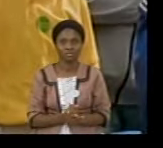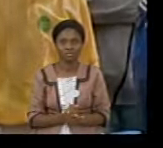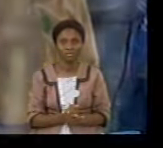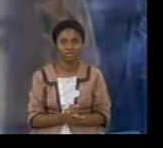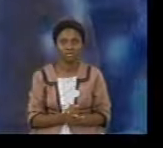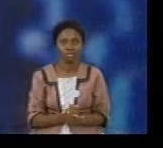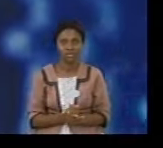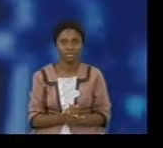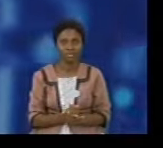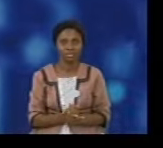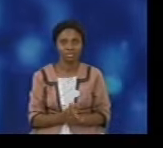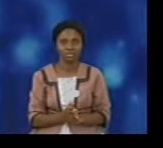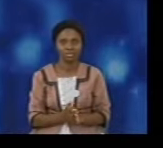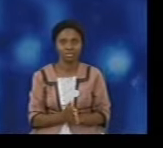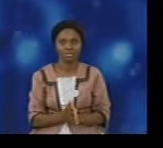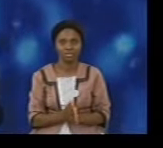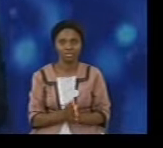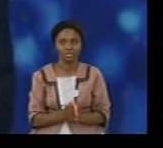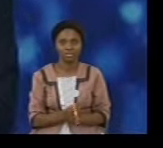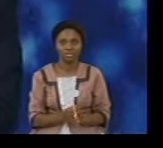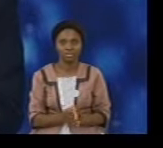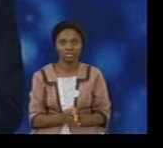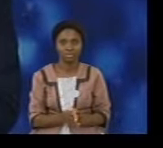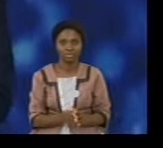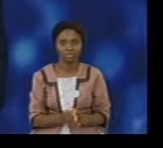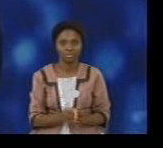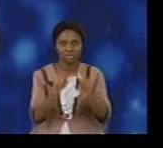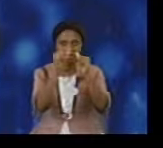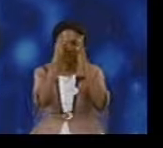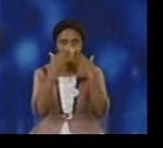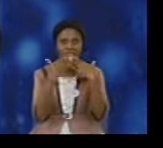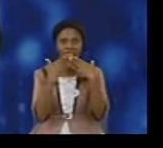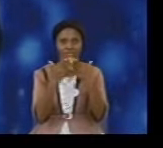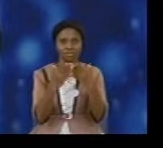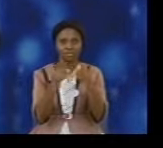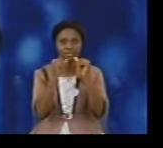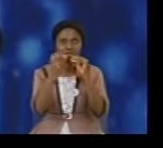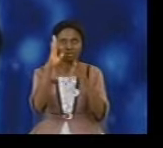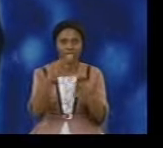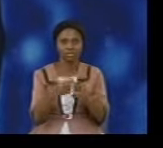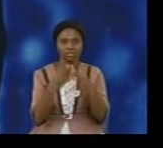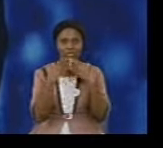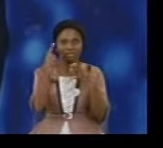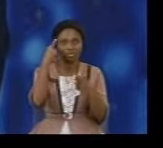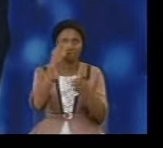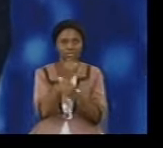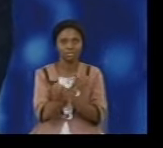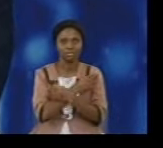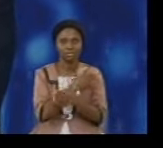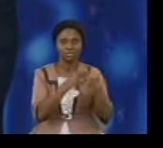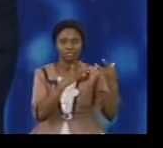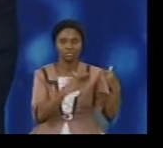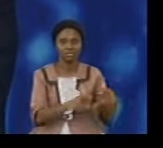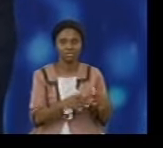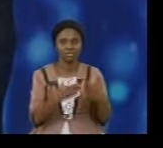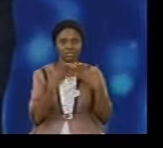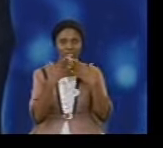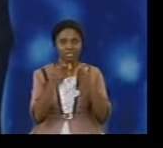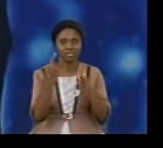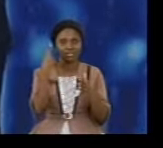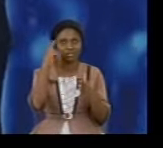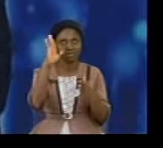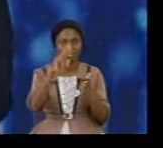Father, we thank you and bless your name. Thank you for your love, your mercy, your compassion. Thank you for your